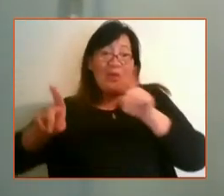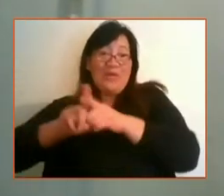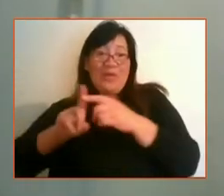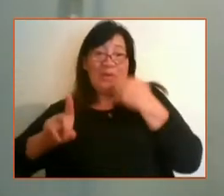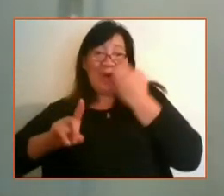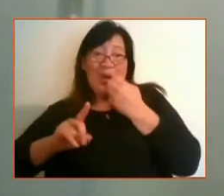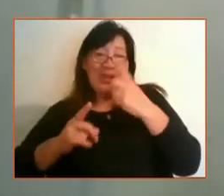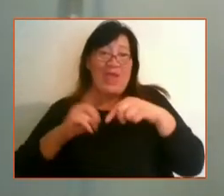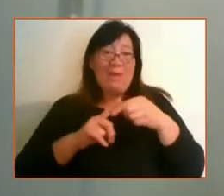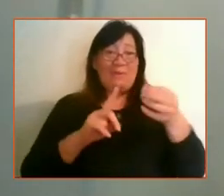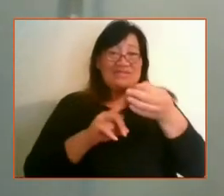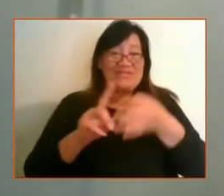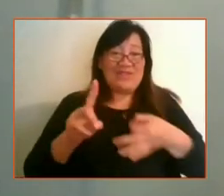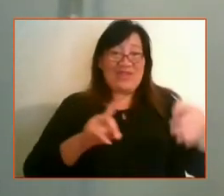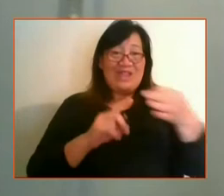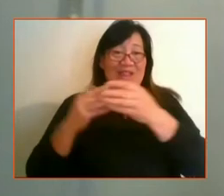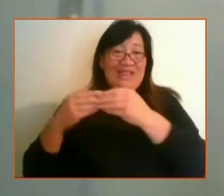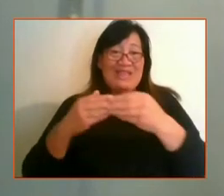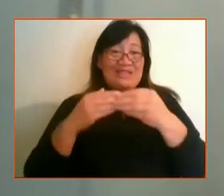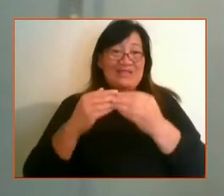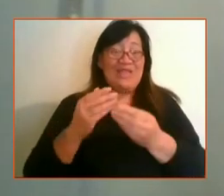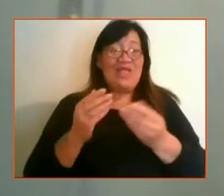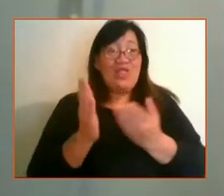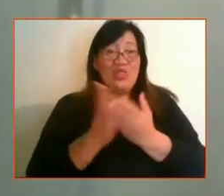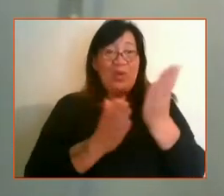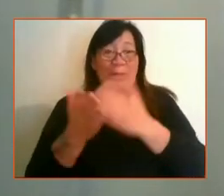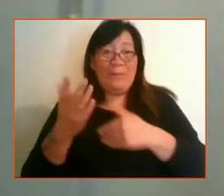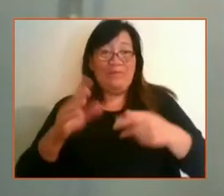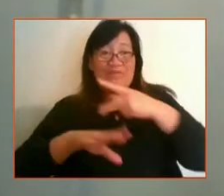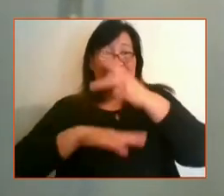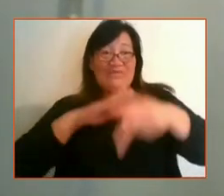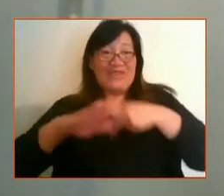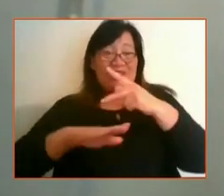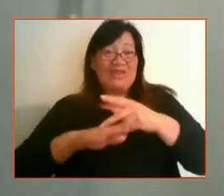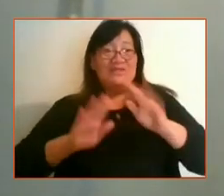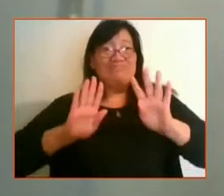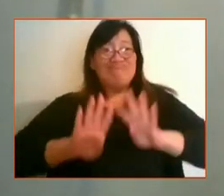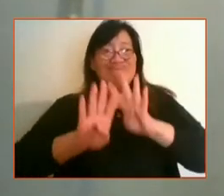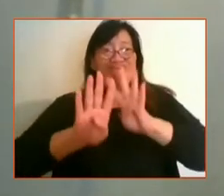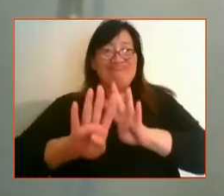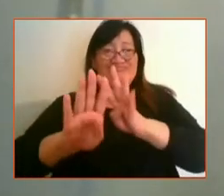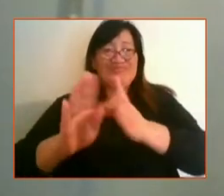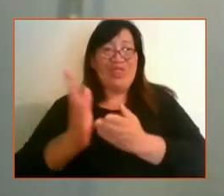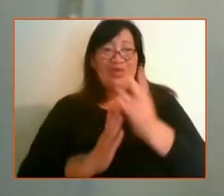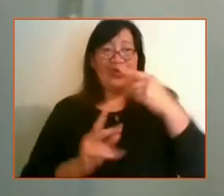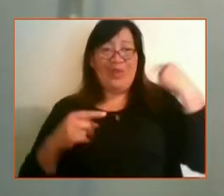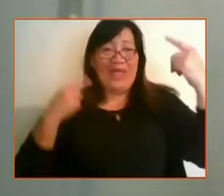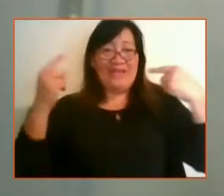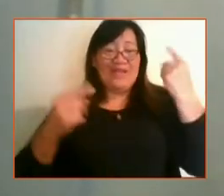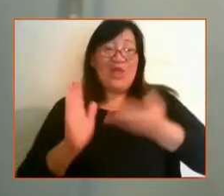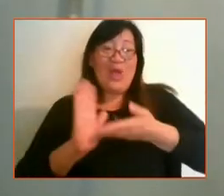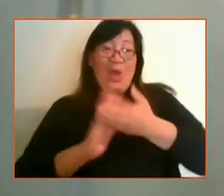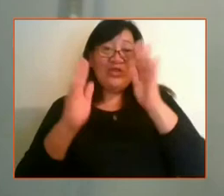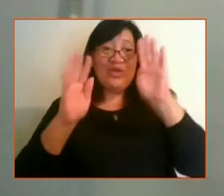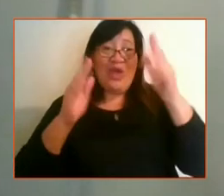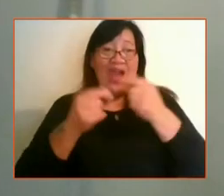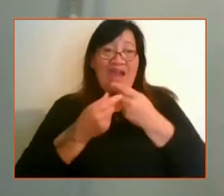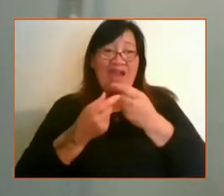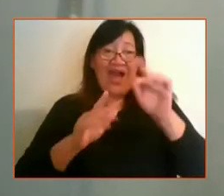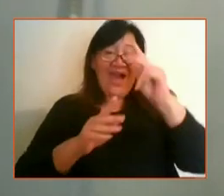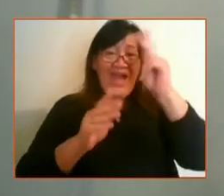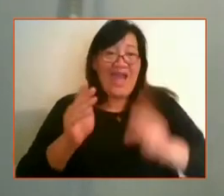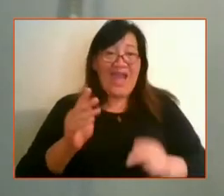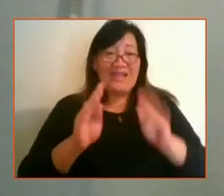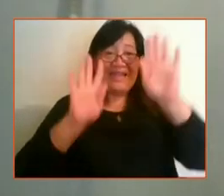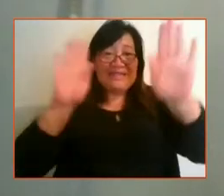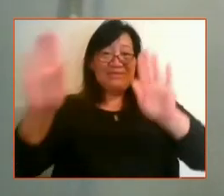Pacific leaders from across the Pacific, marching through London and then going through that exhibition and having the opportunity for each group to step up and